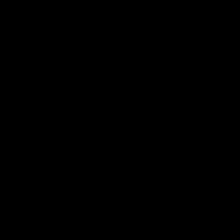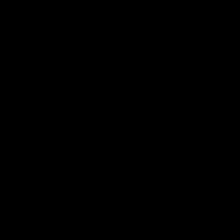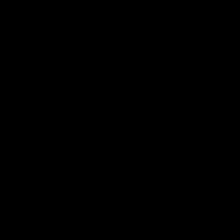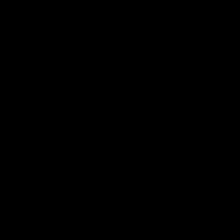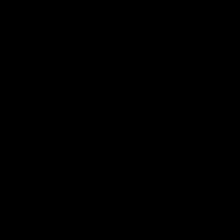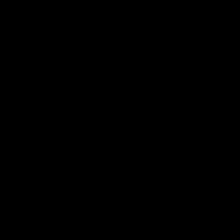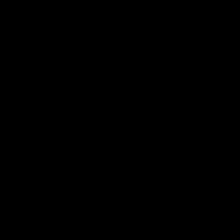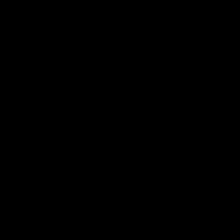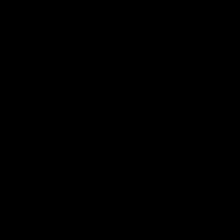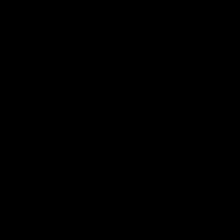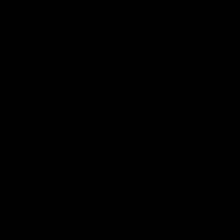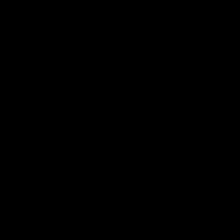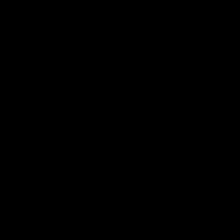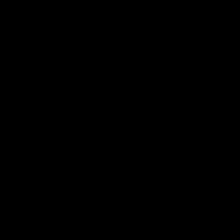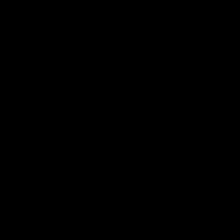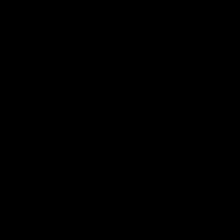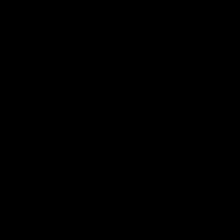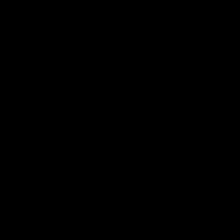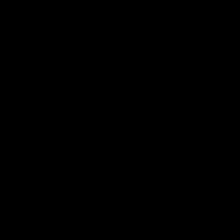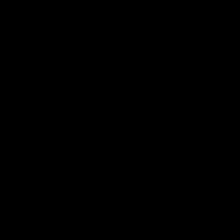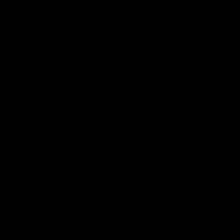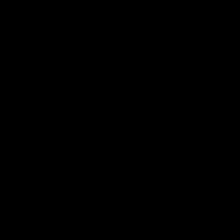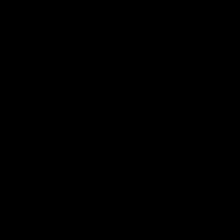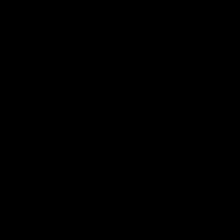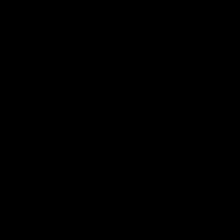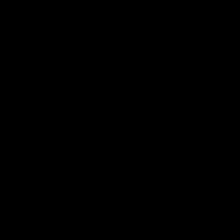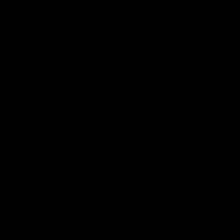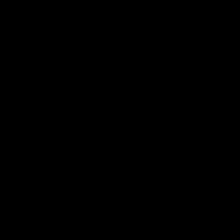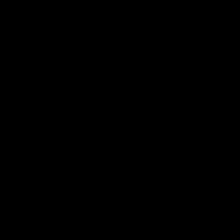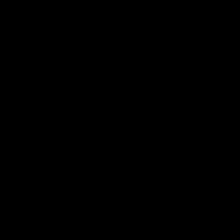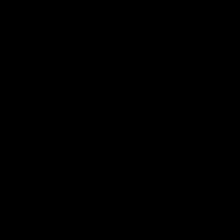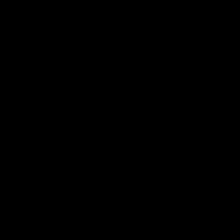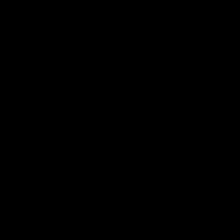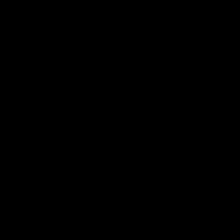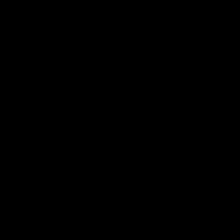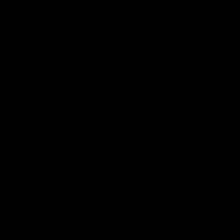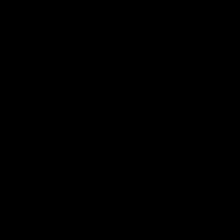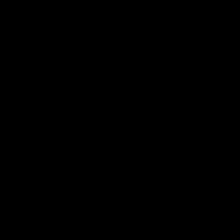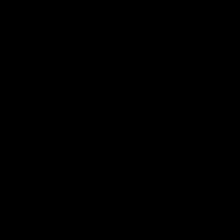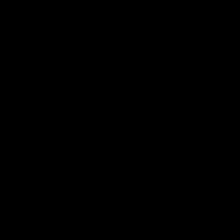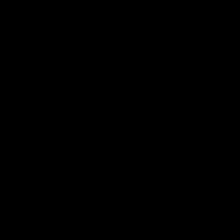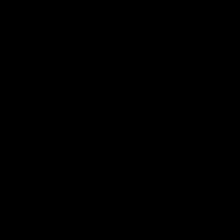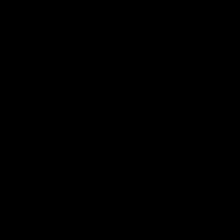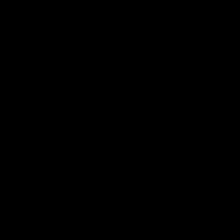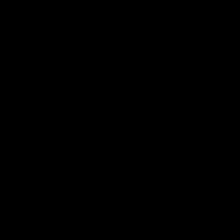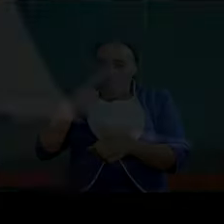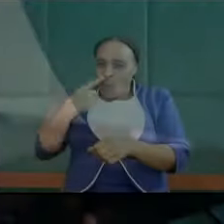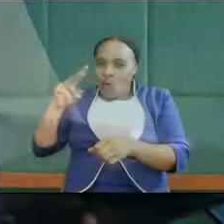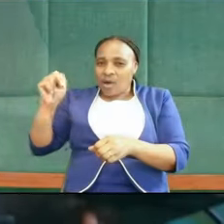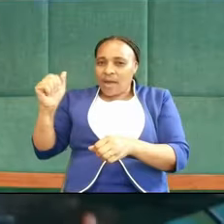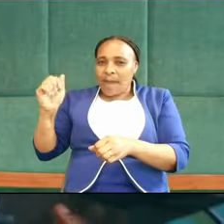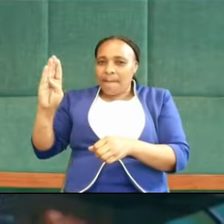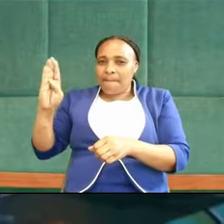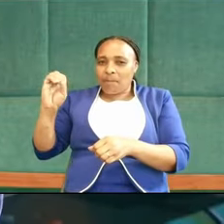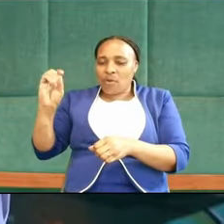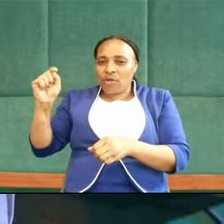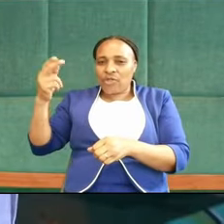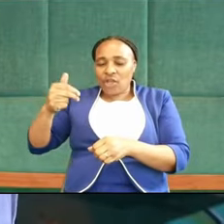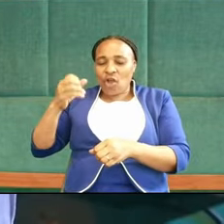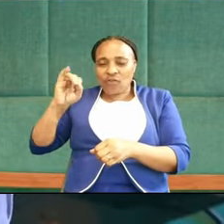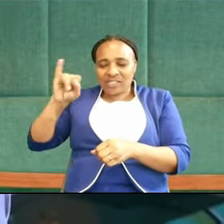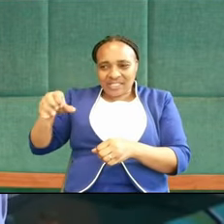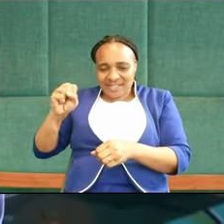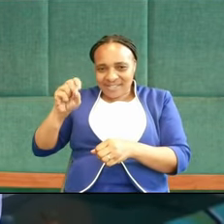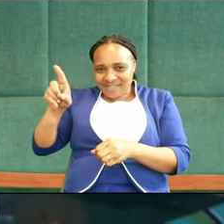up and went to take possession of the vineyard of Naboth the Jezreelite. Somebody say